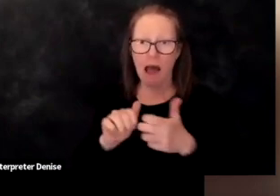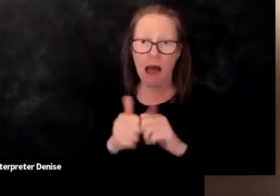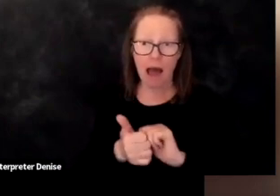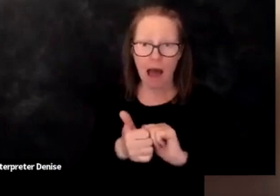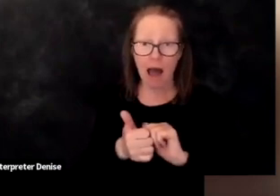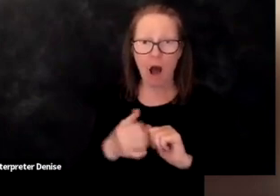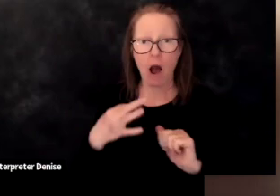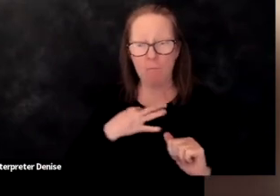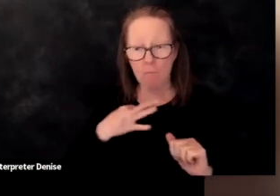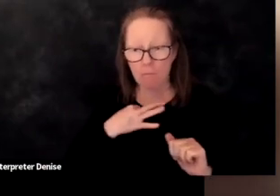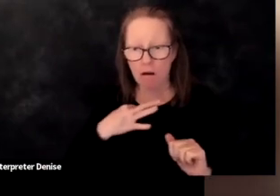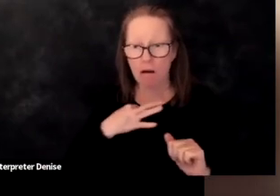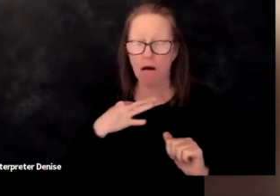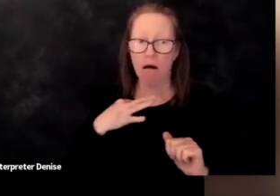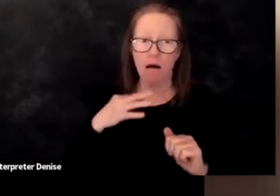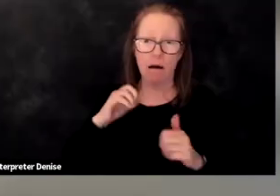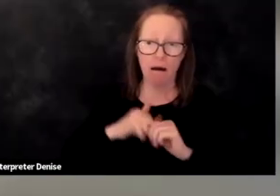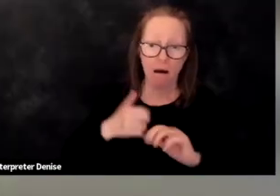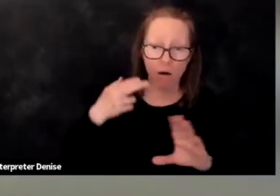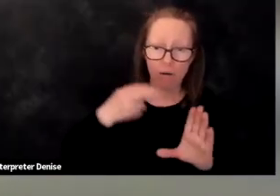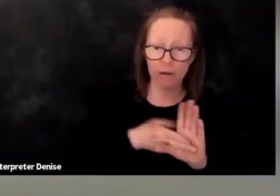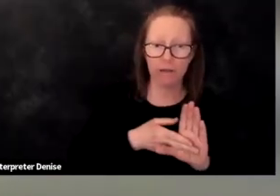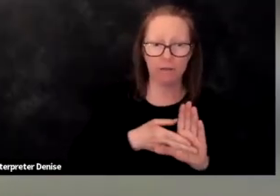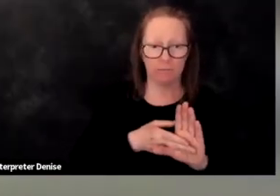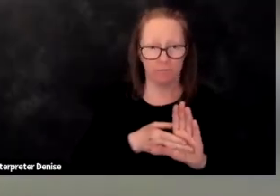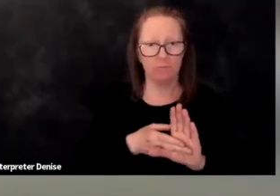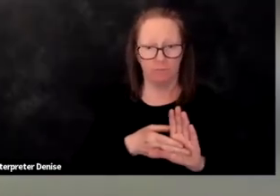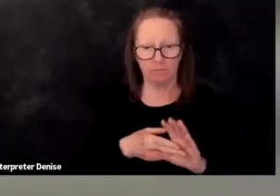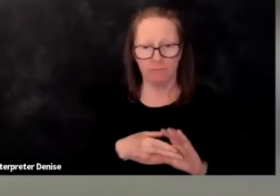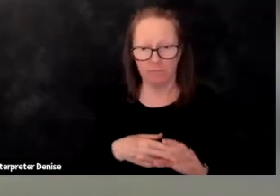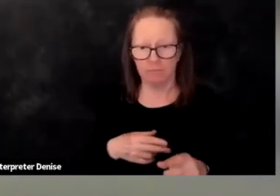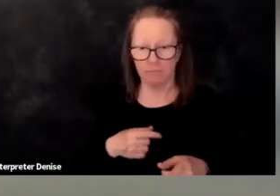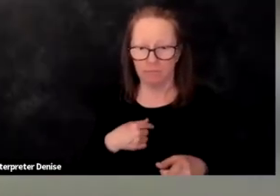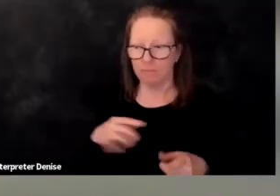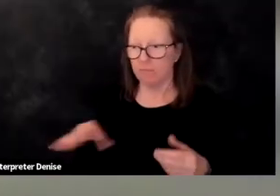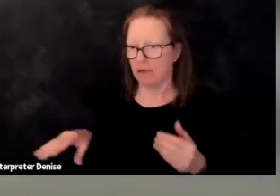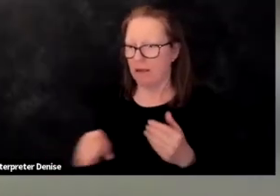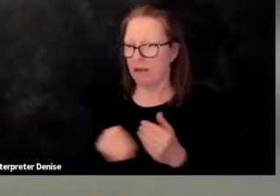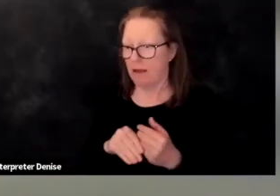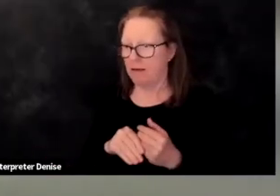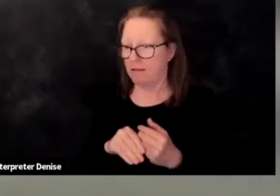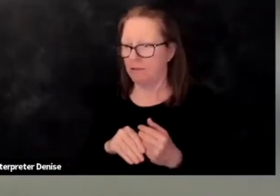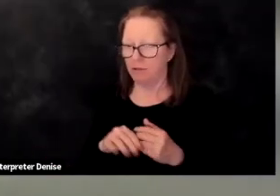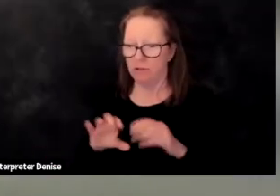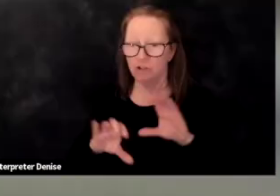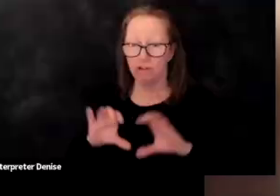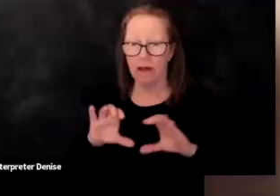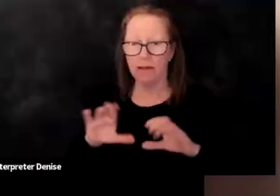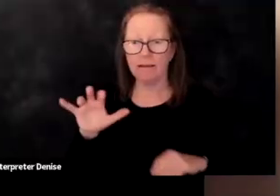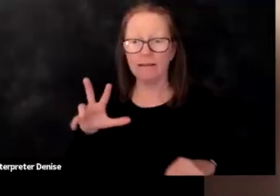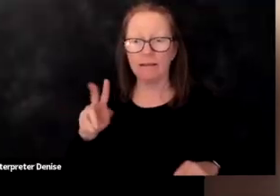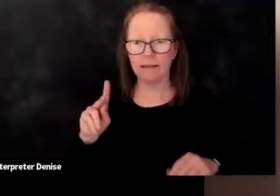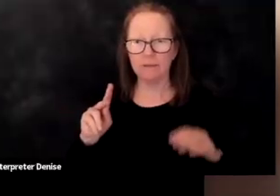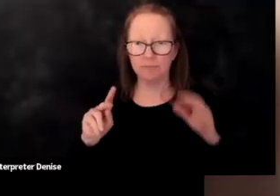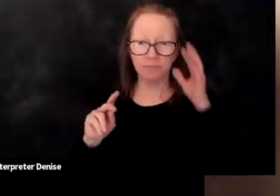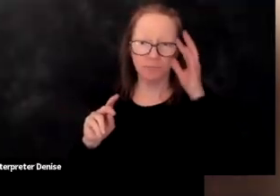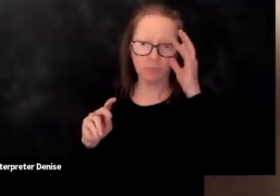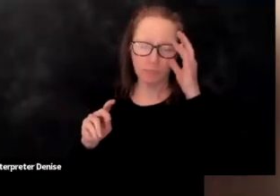to whoever asked that question. I just added that to the chat, Raul. It's the link to the website. There you go. Thank